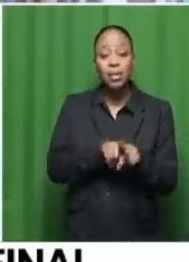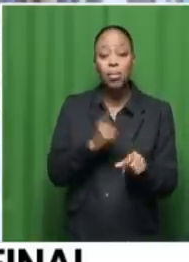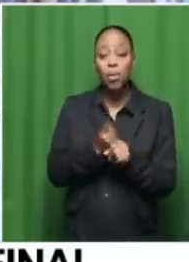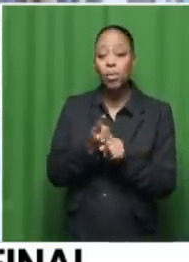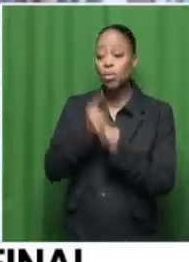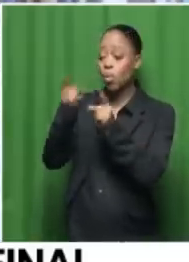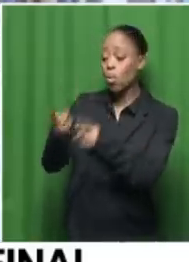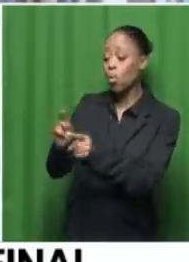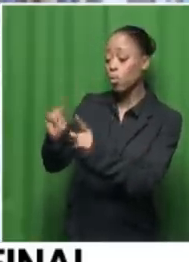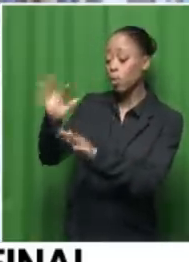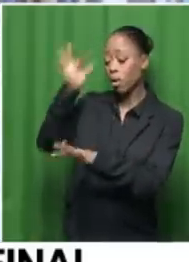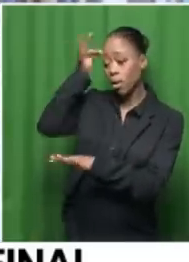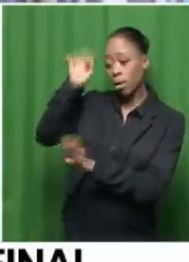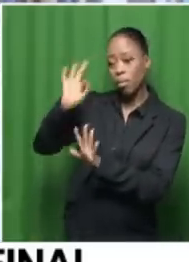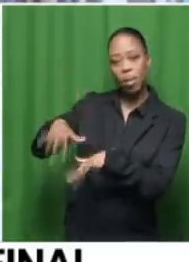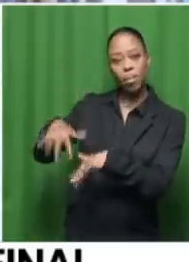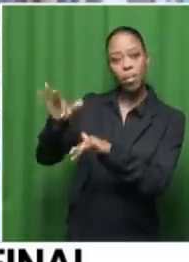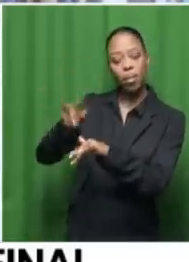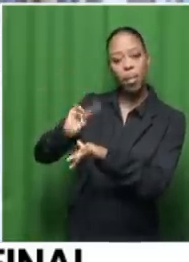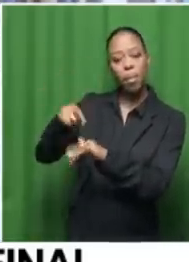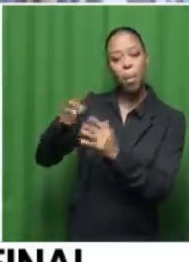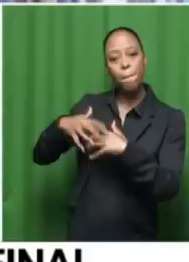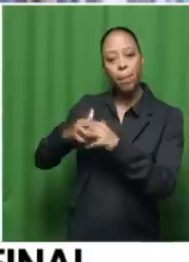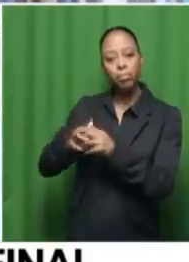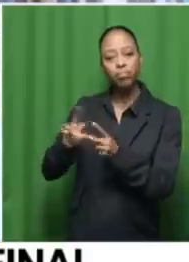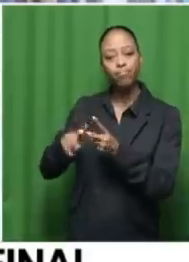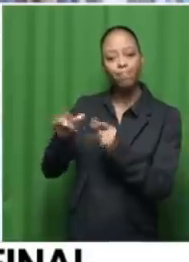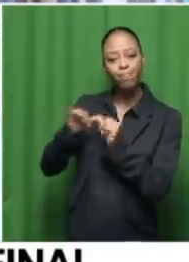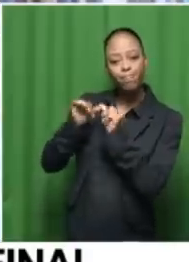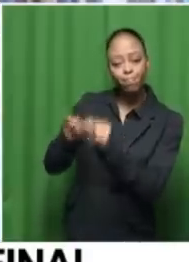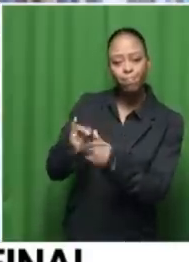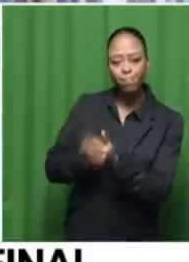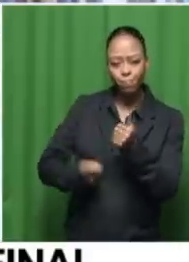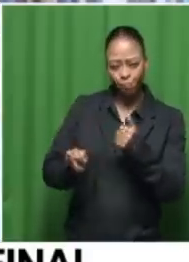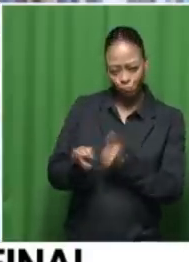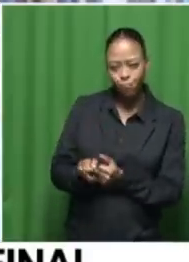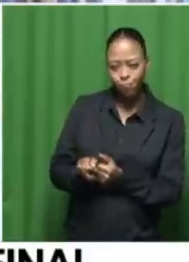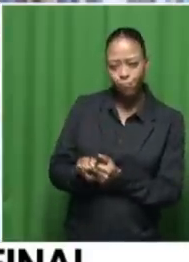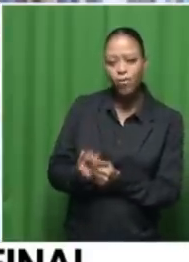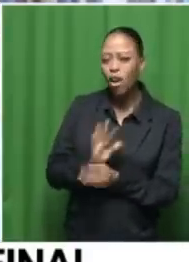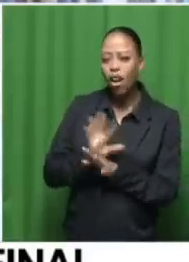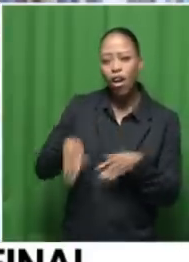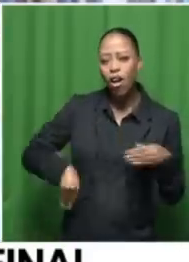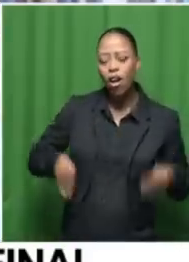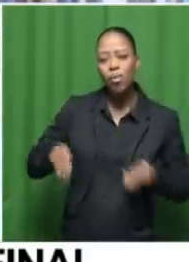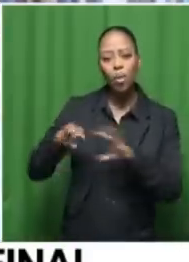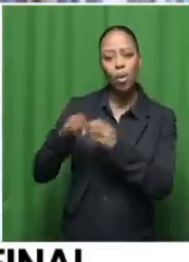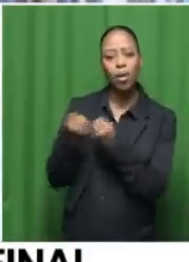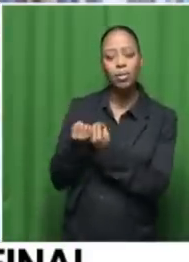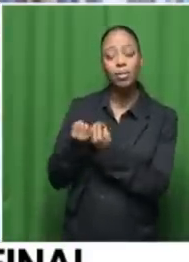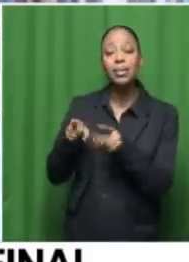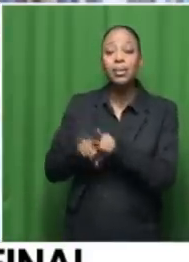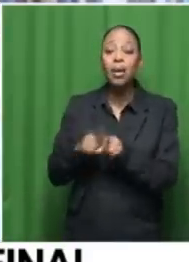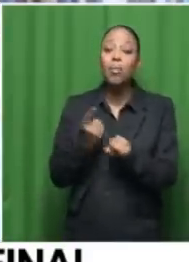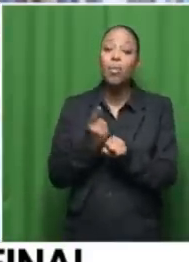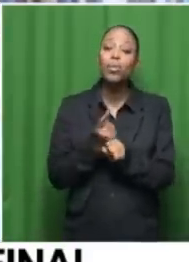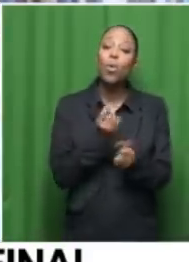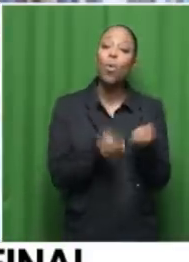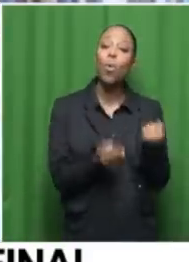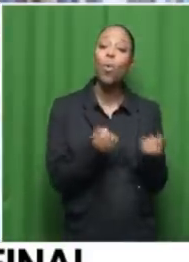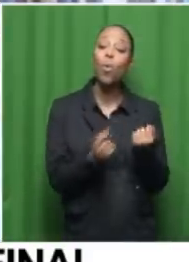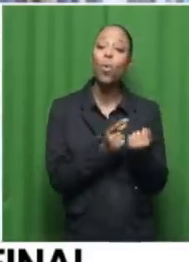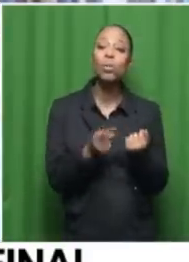the state to establish and to maintain an independent anti-corruption body. And the court